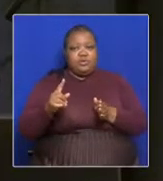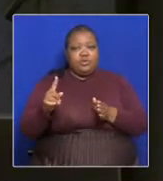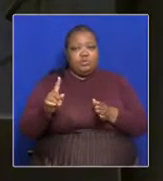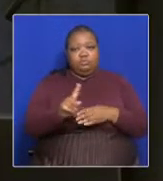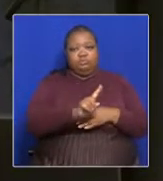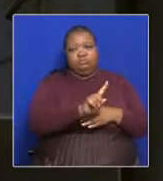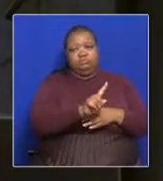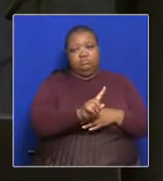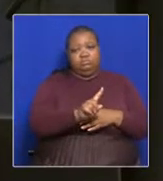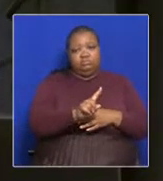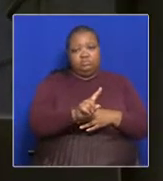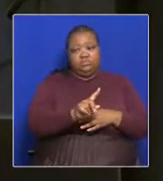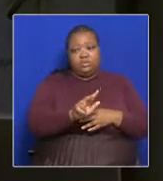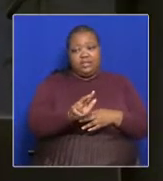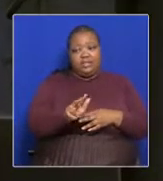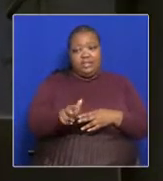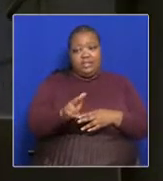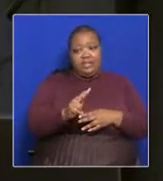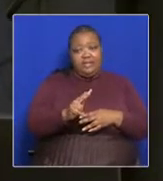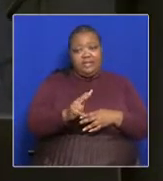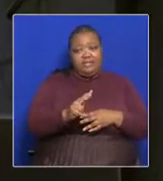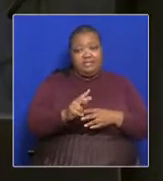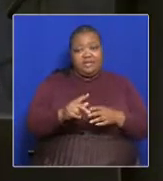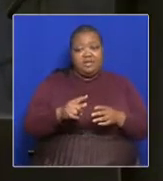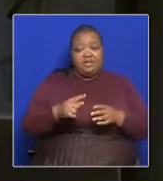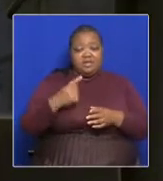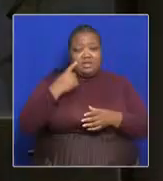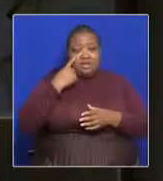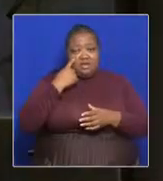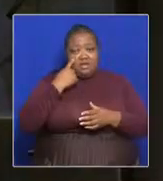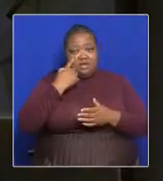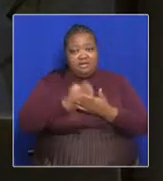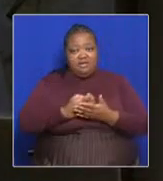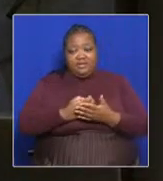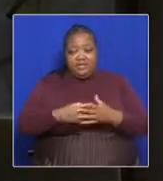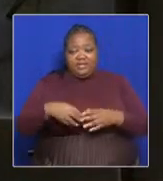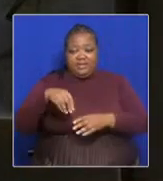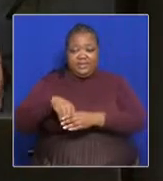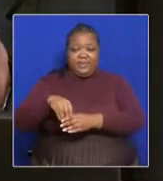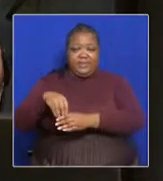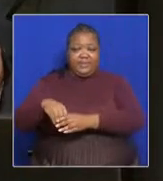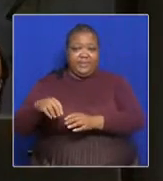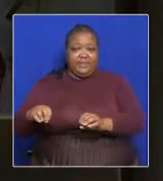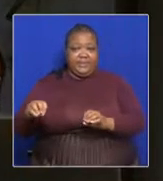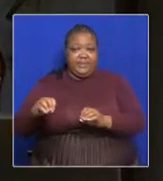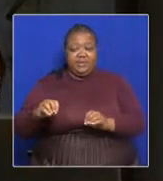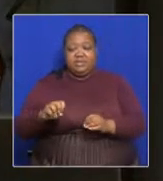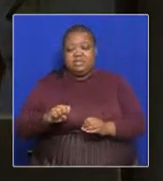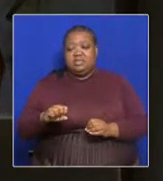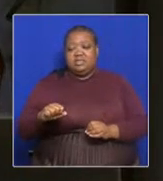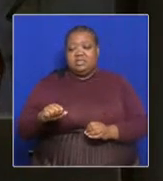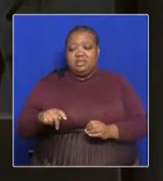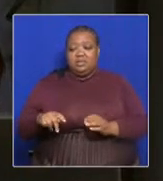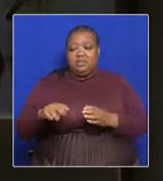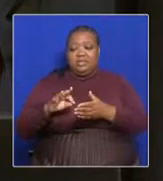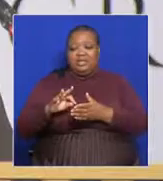that are not backed, that are not yet in an SAP 13. You lost sight of them at some